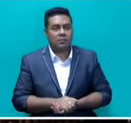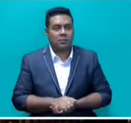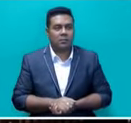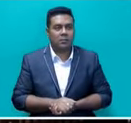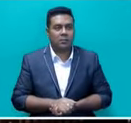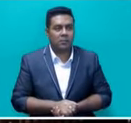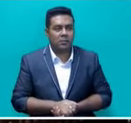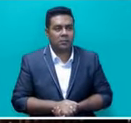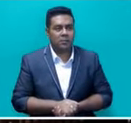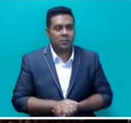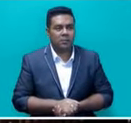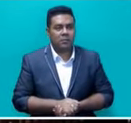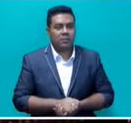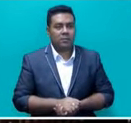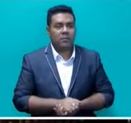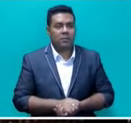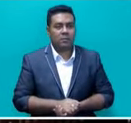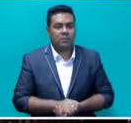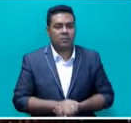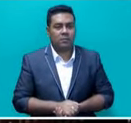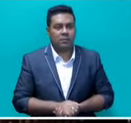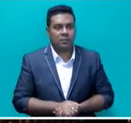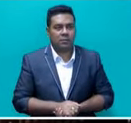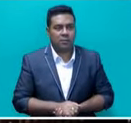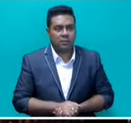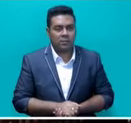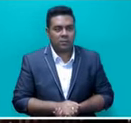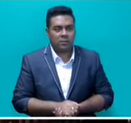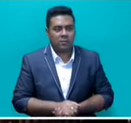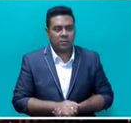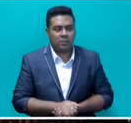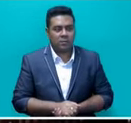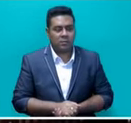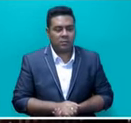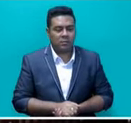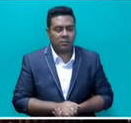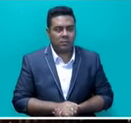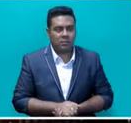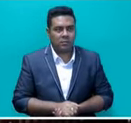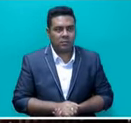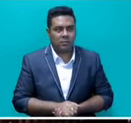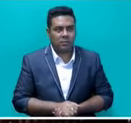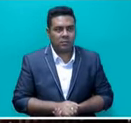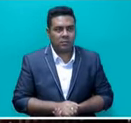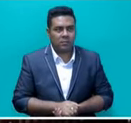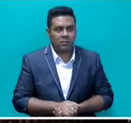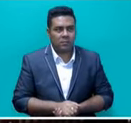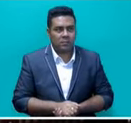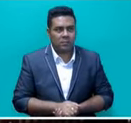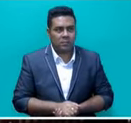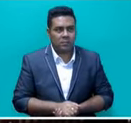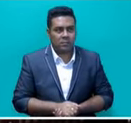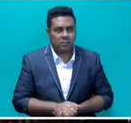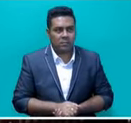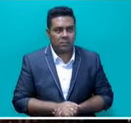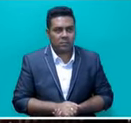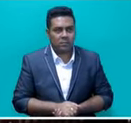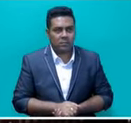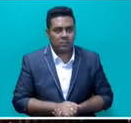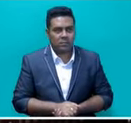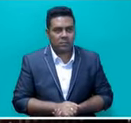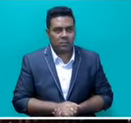If you, Honorable Vitialim Buddha, if there's no seconder, we can't. I second